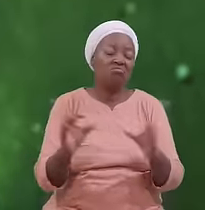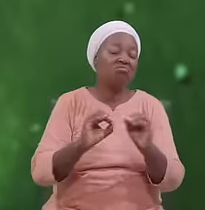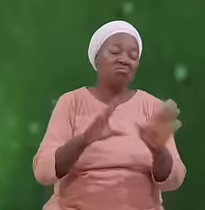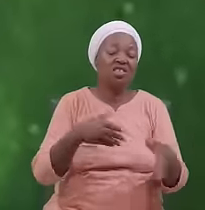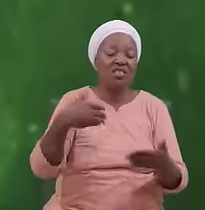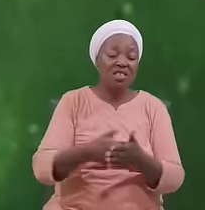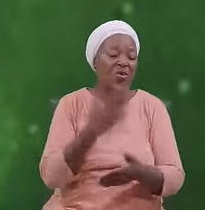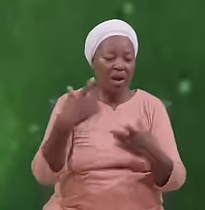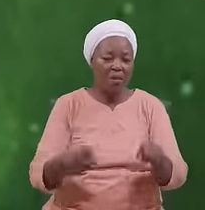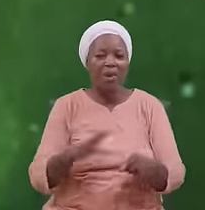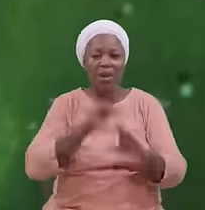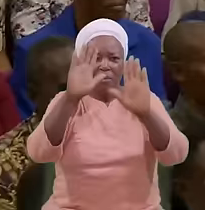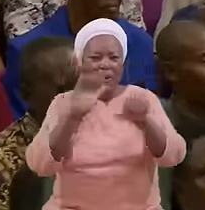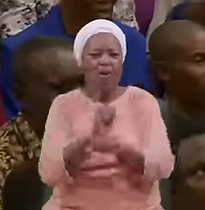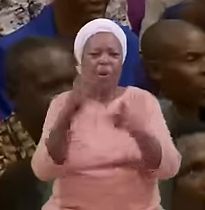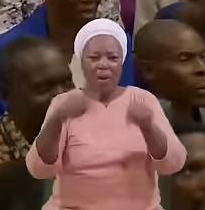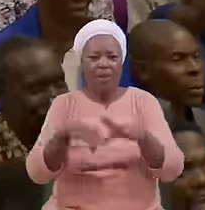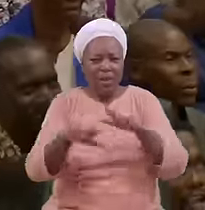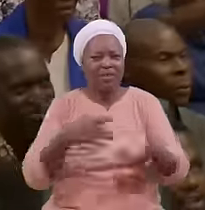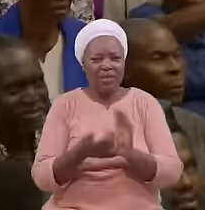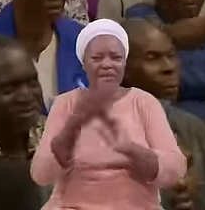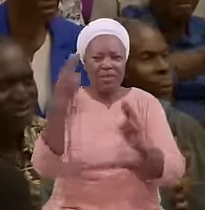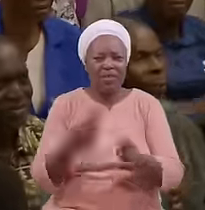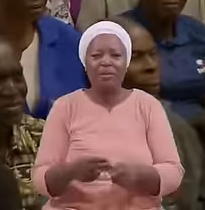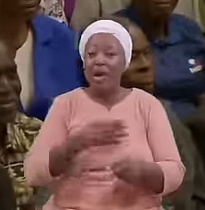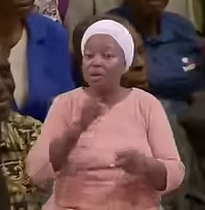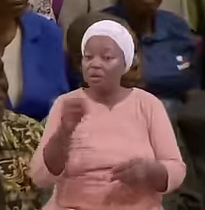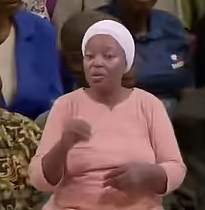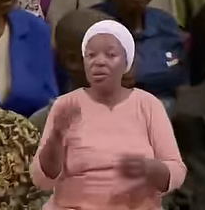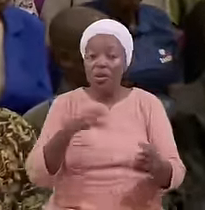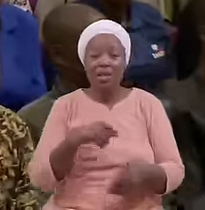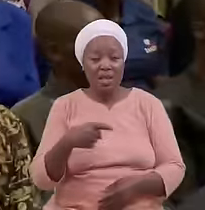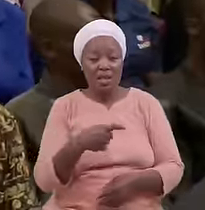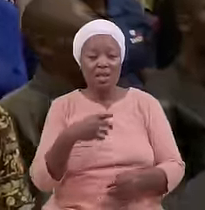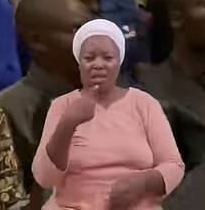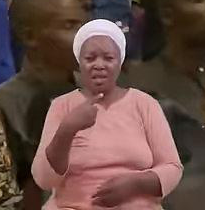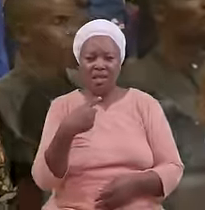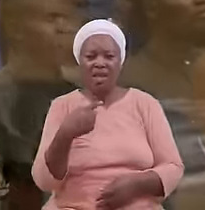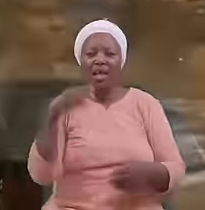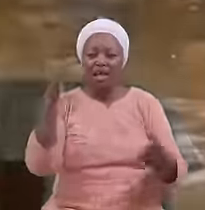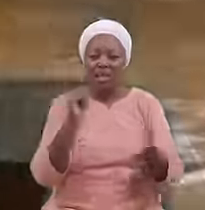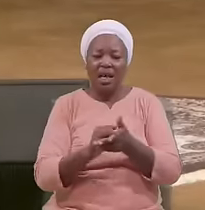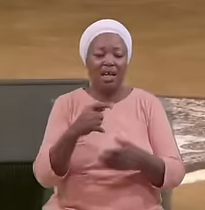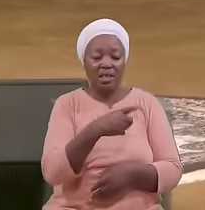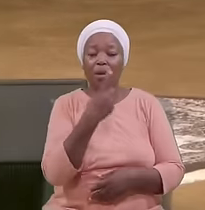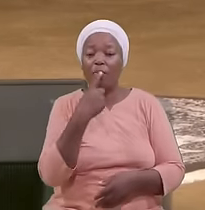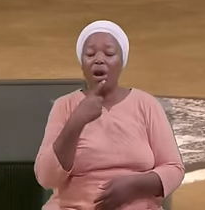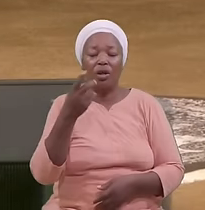happen. A miracle will come your way. And so it says that his mouth was